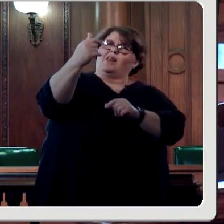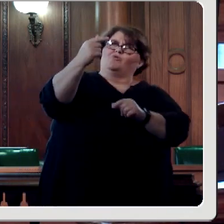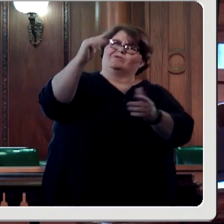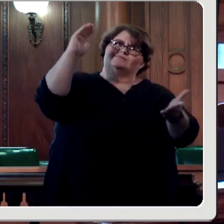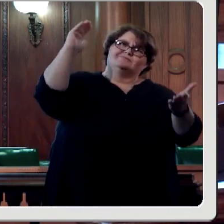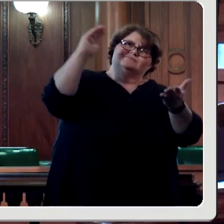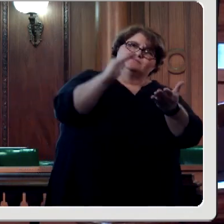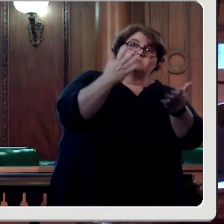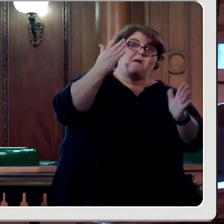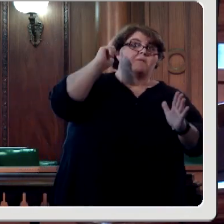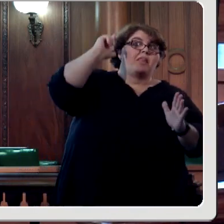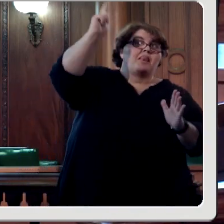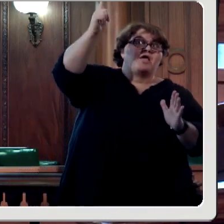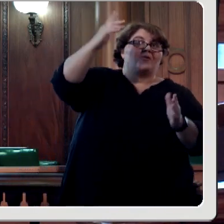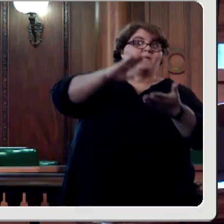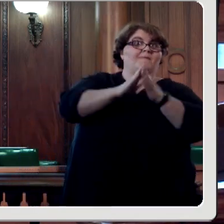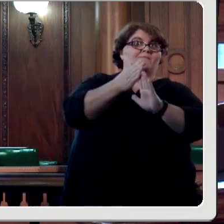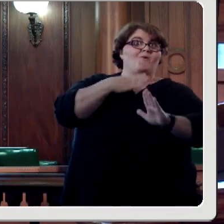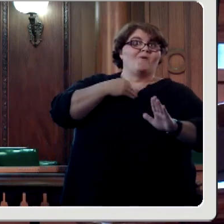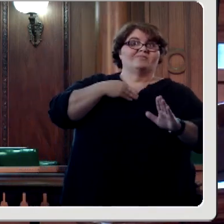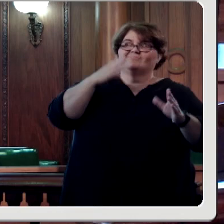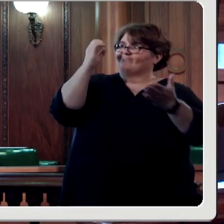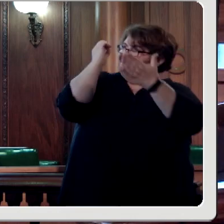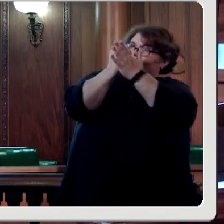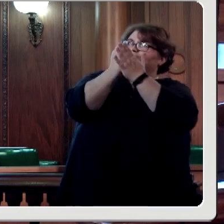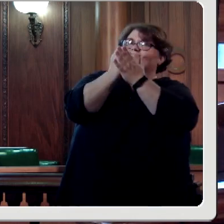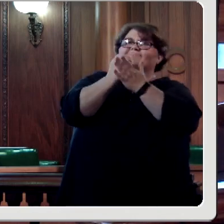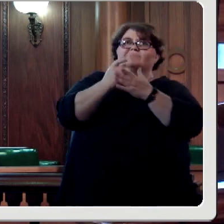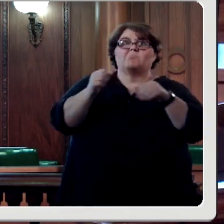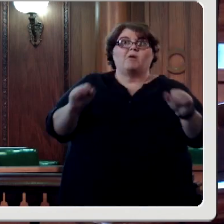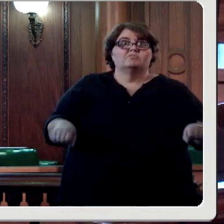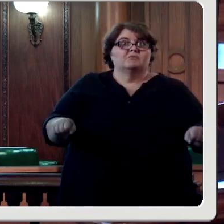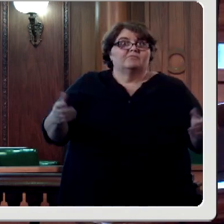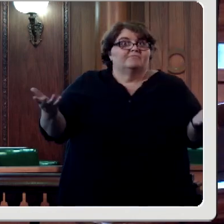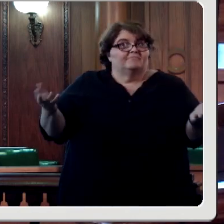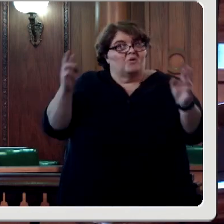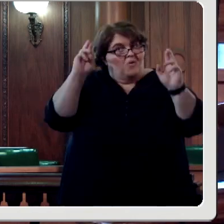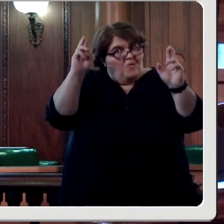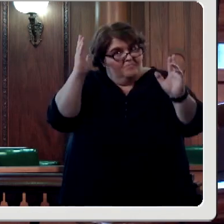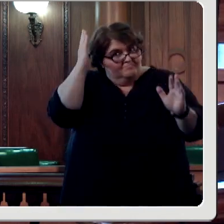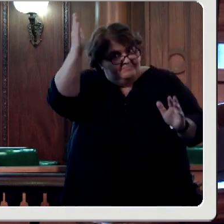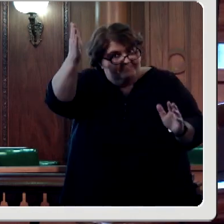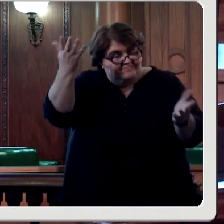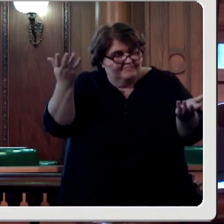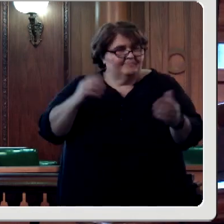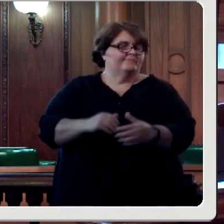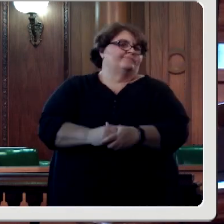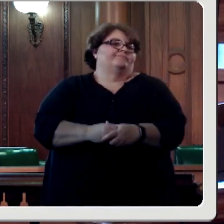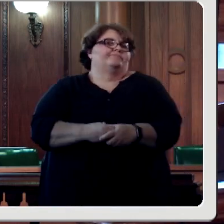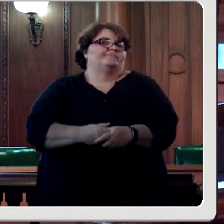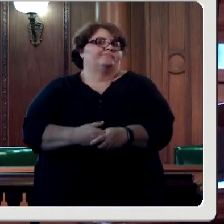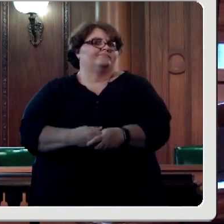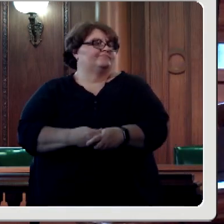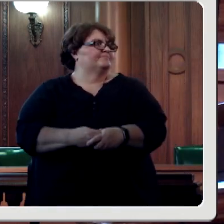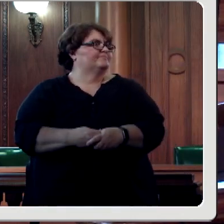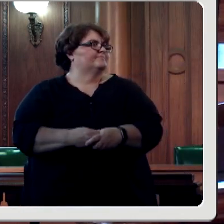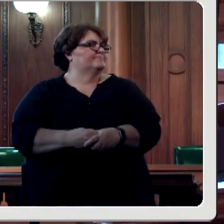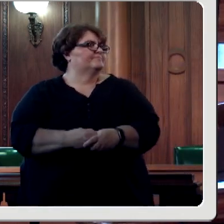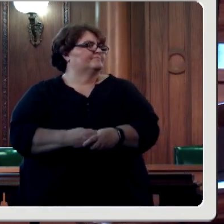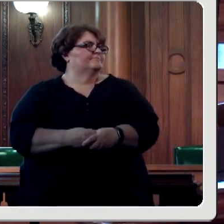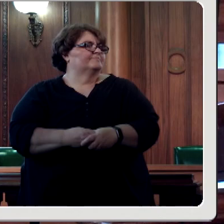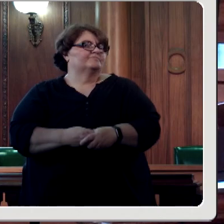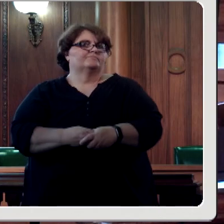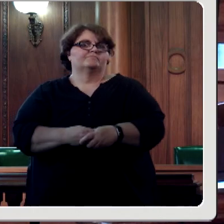rid of this forsaken COVID-19 coronavirus pandemic. Without further ado, let me bring up the Chief